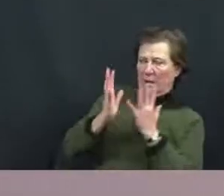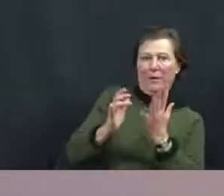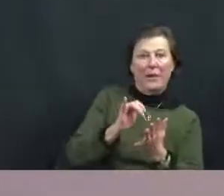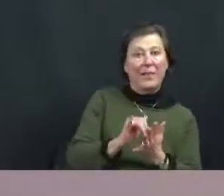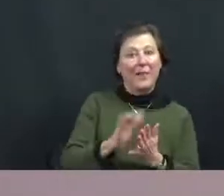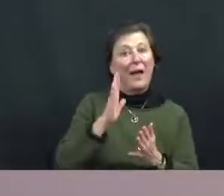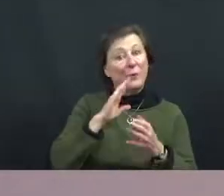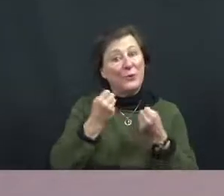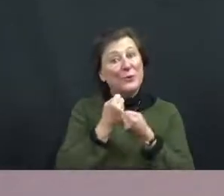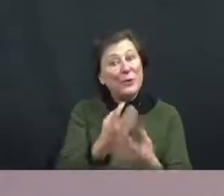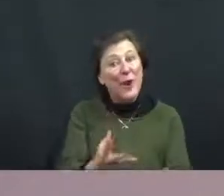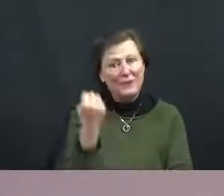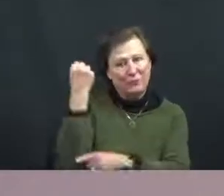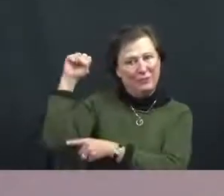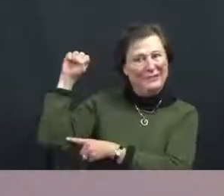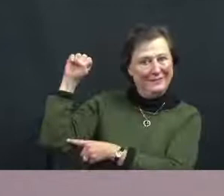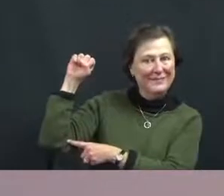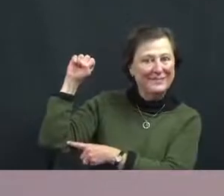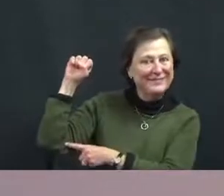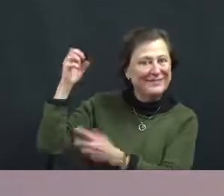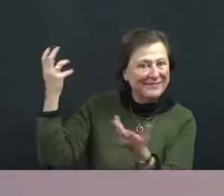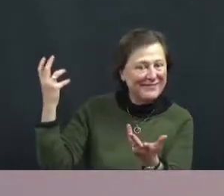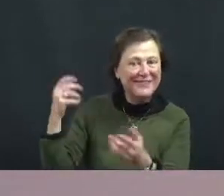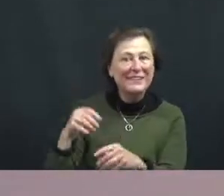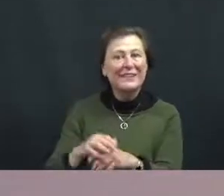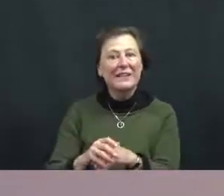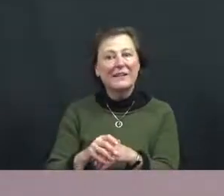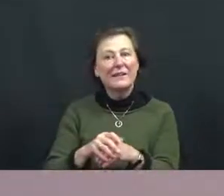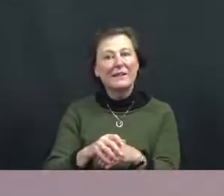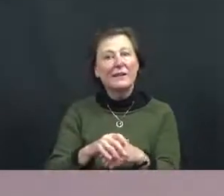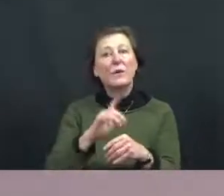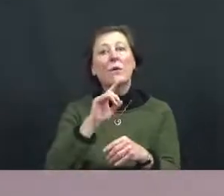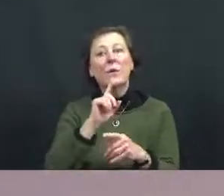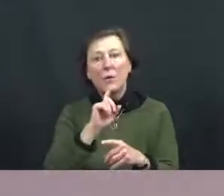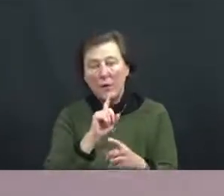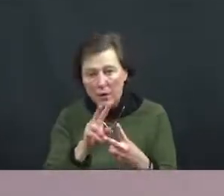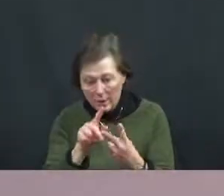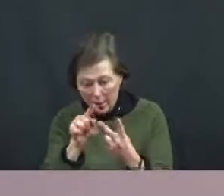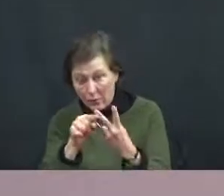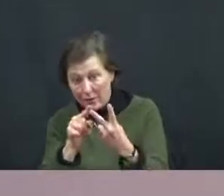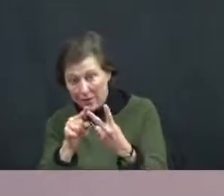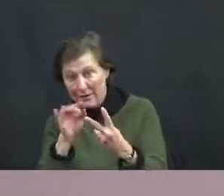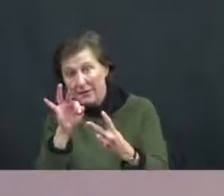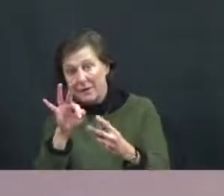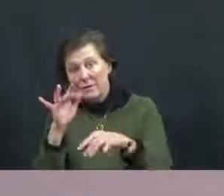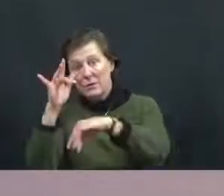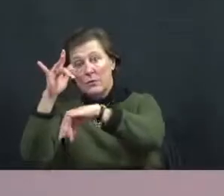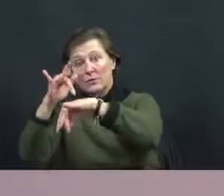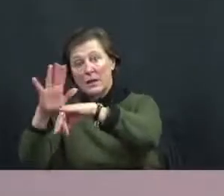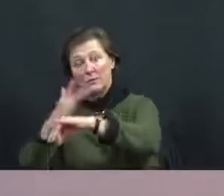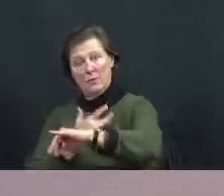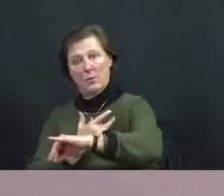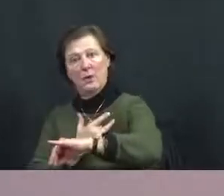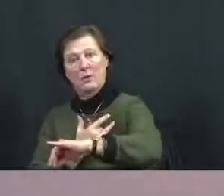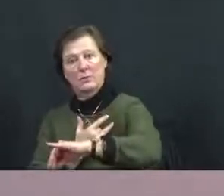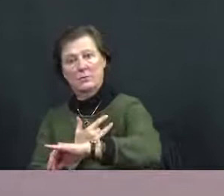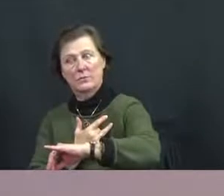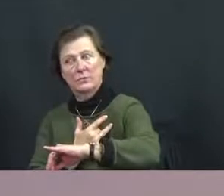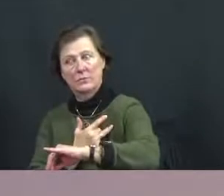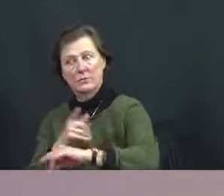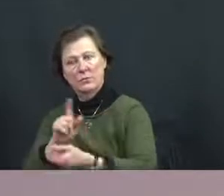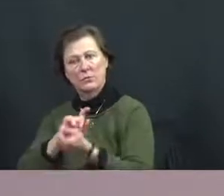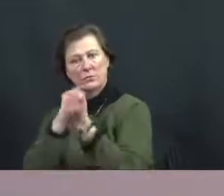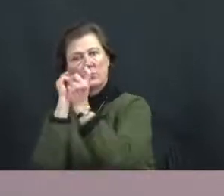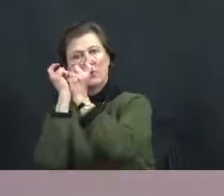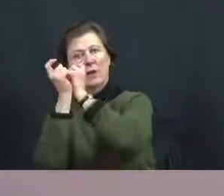resistance. On the other hand, when you touch people's hearts, you transform them. And